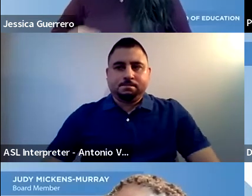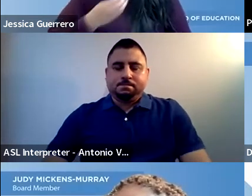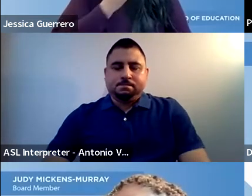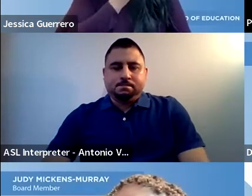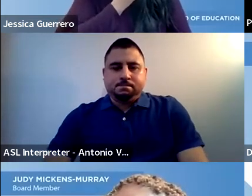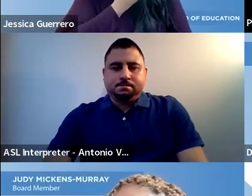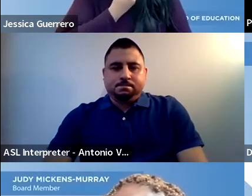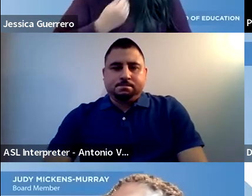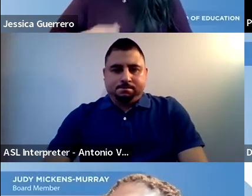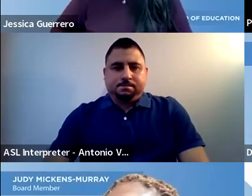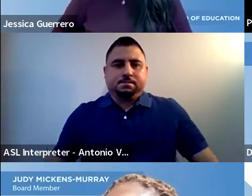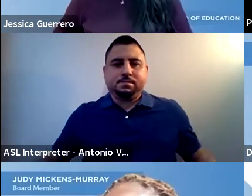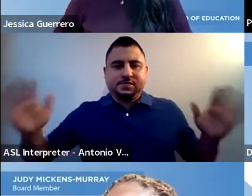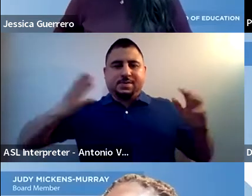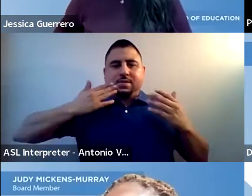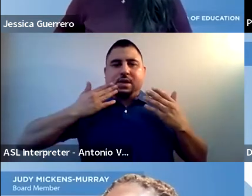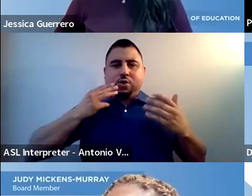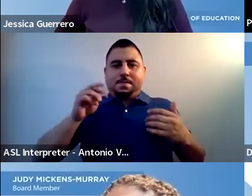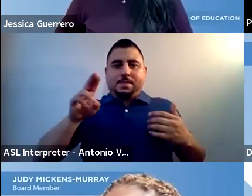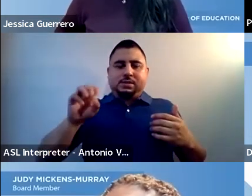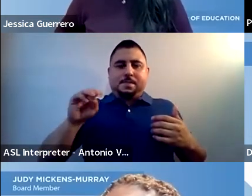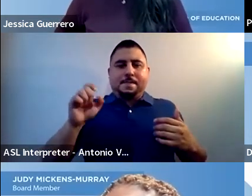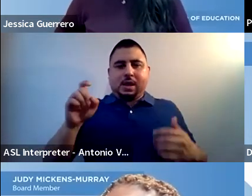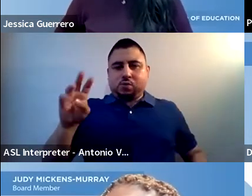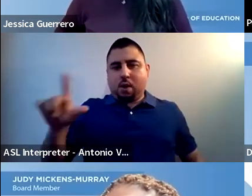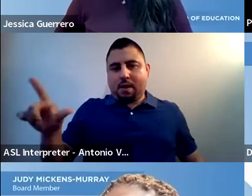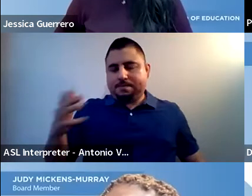Yes, that is it. Thank you, Ms. Max. Thank you, Ms. Max.